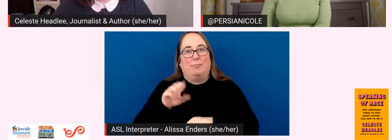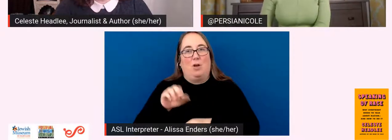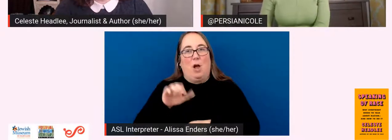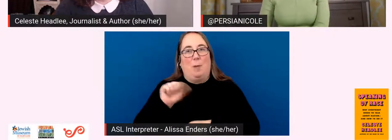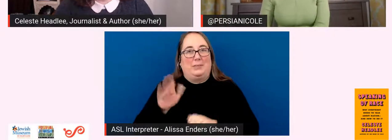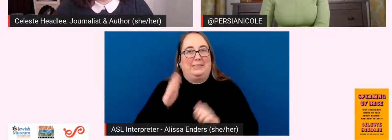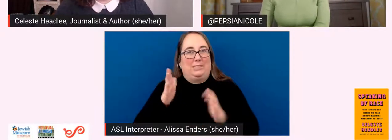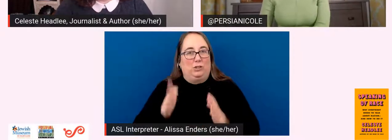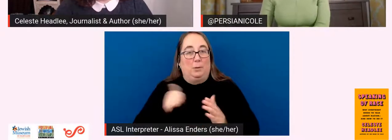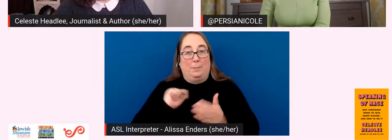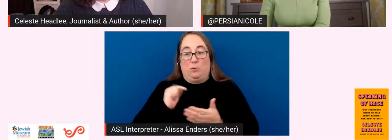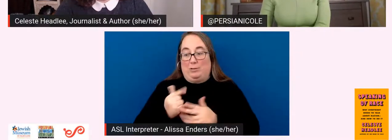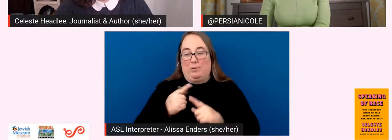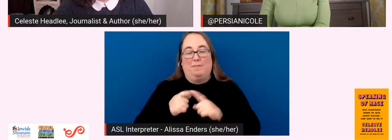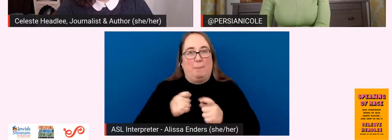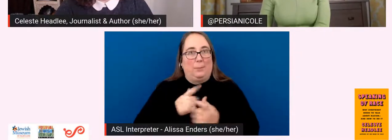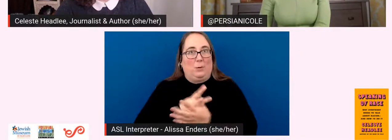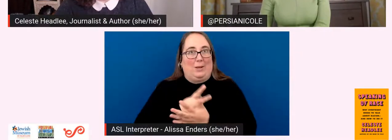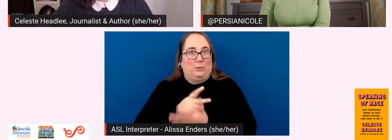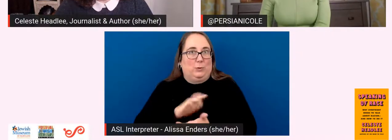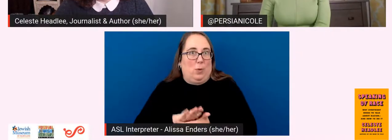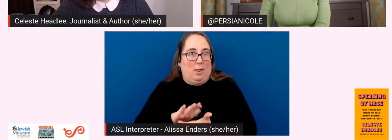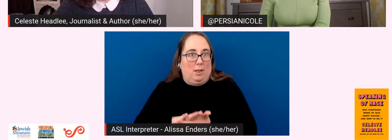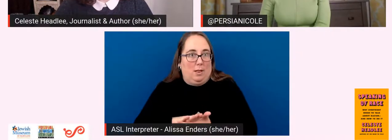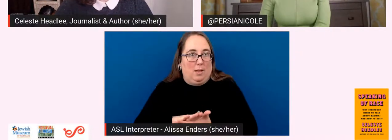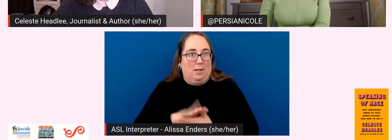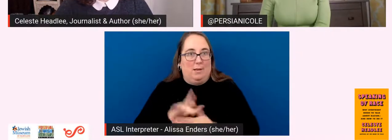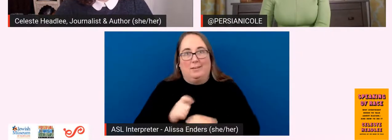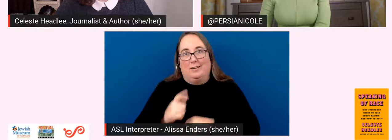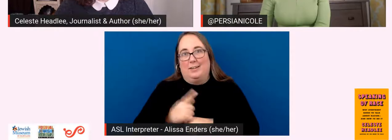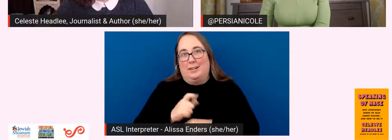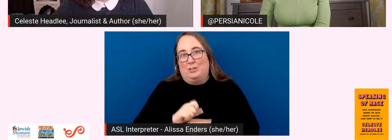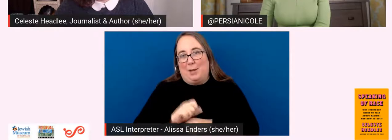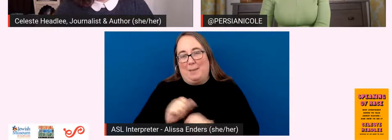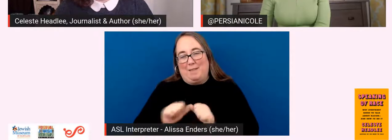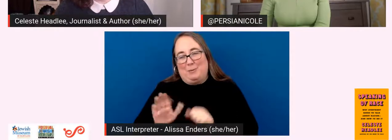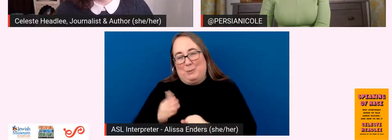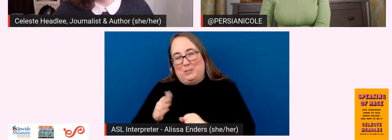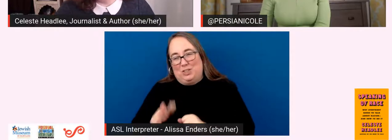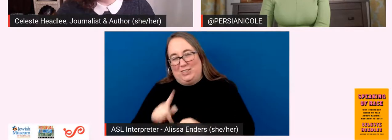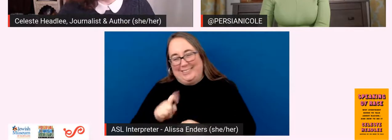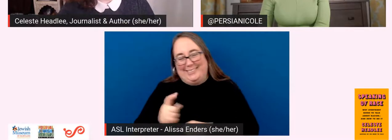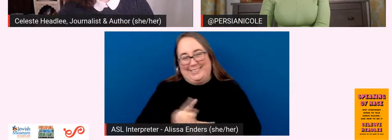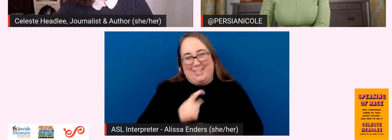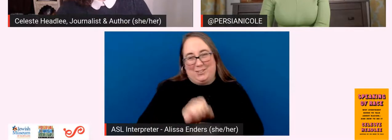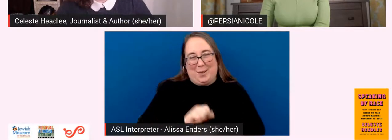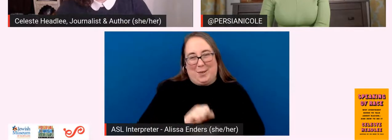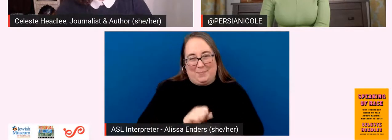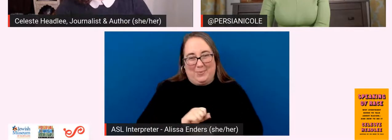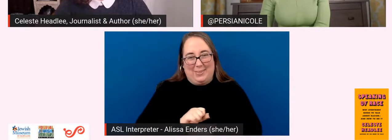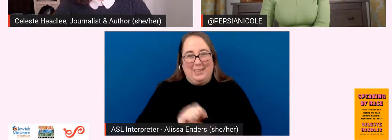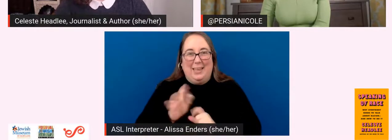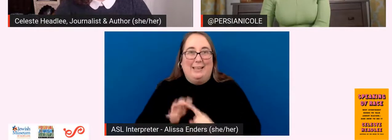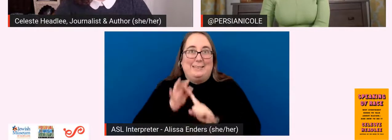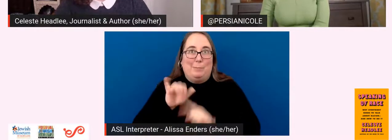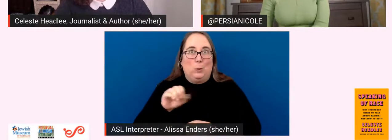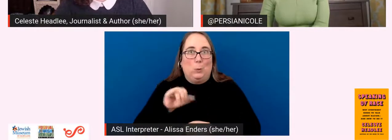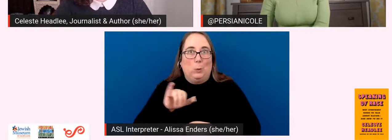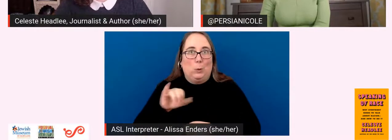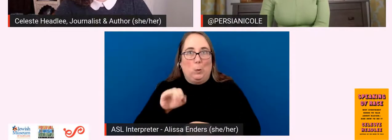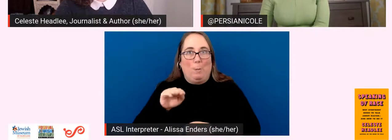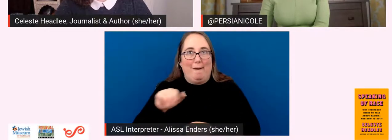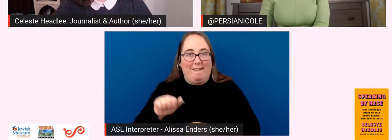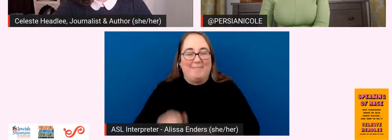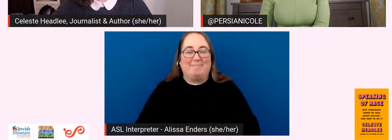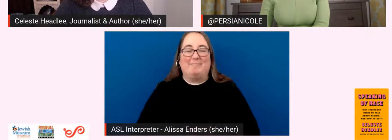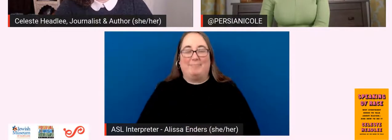I graduated from graduate school, I needed a day job. Every musician needs a day job, unless you're Yo-Yo Ma. And